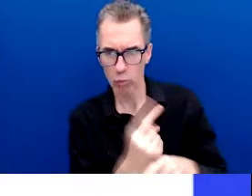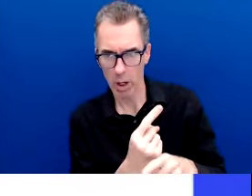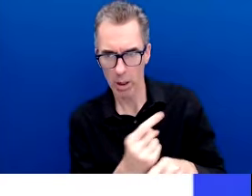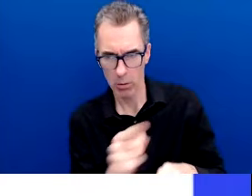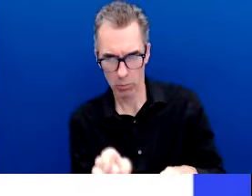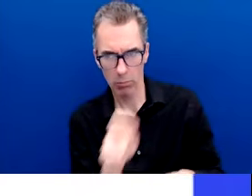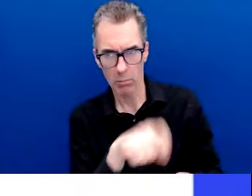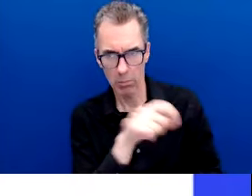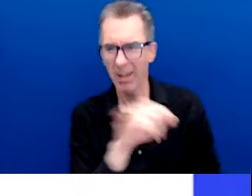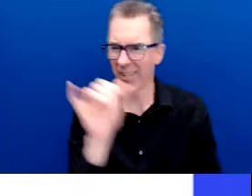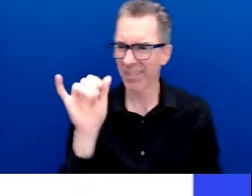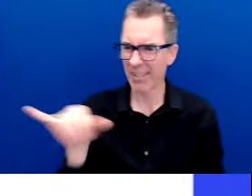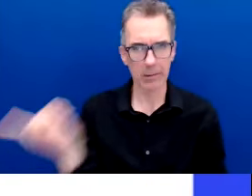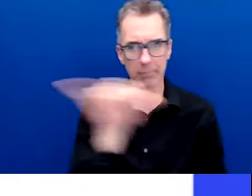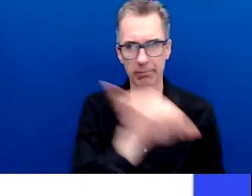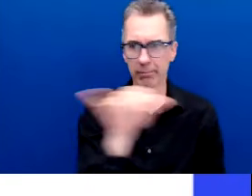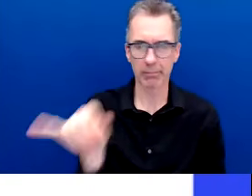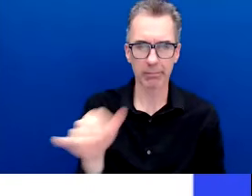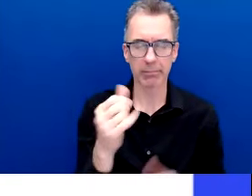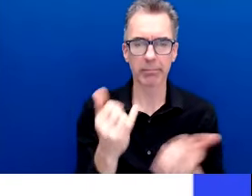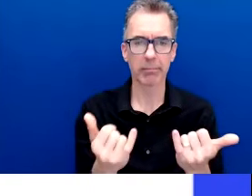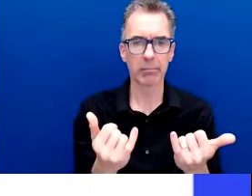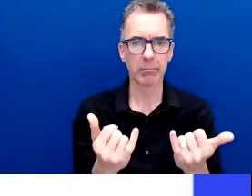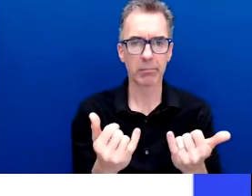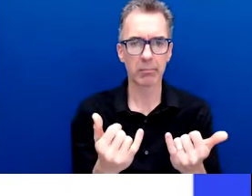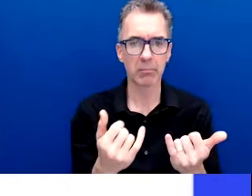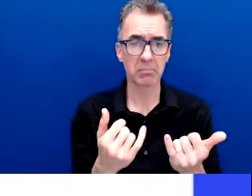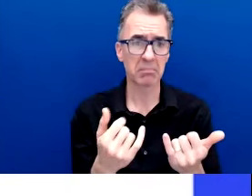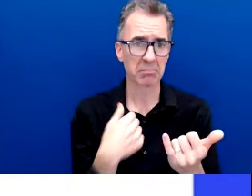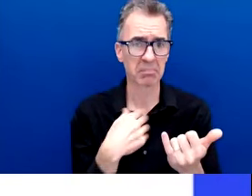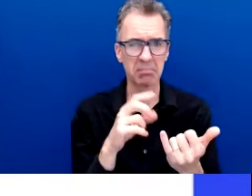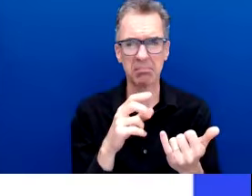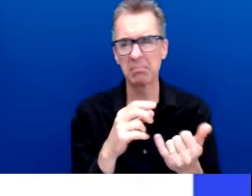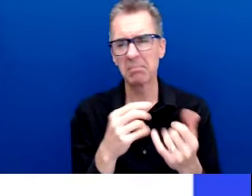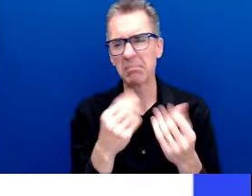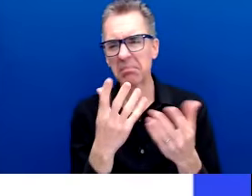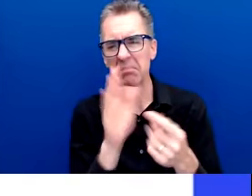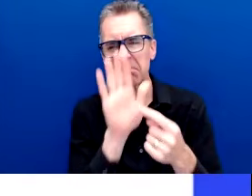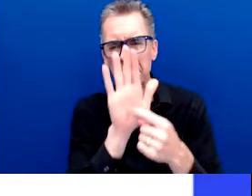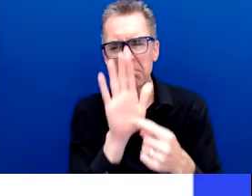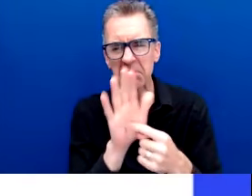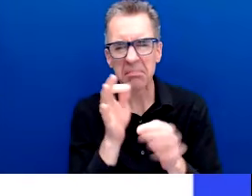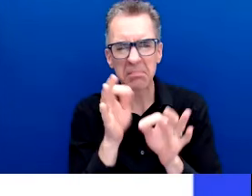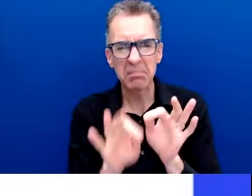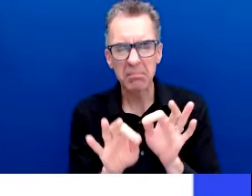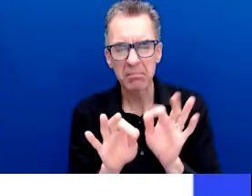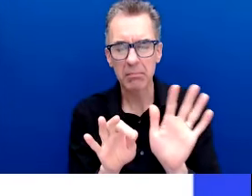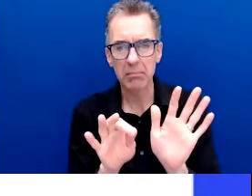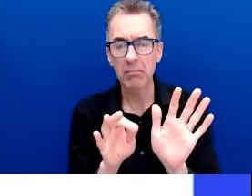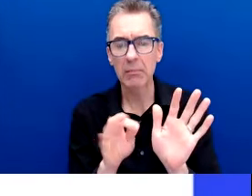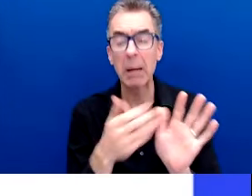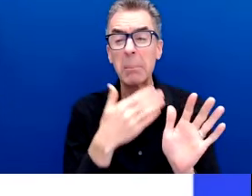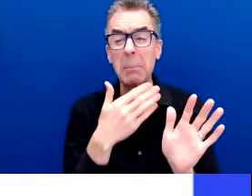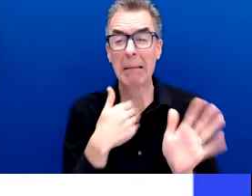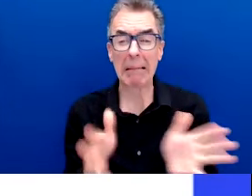out about this for today, I do a couple simple ones, but the only way to really learn any of this is just to